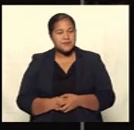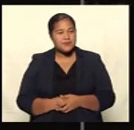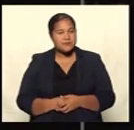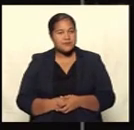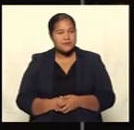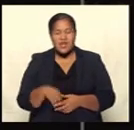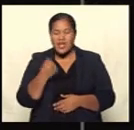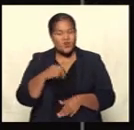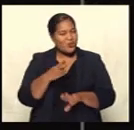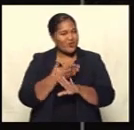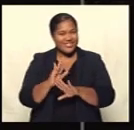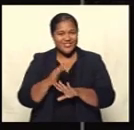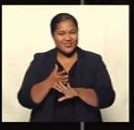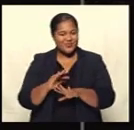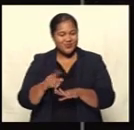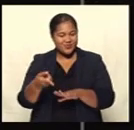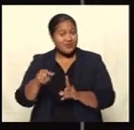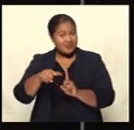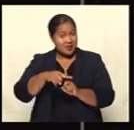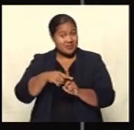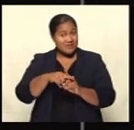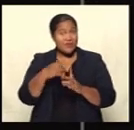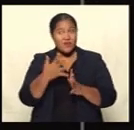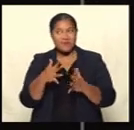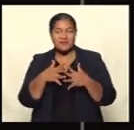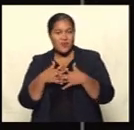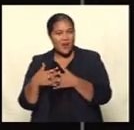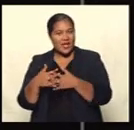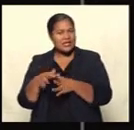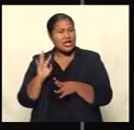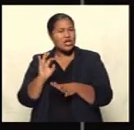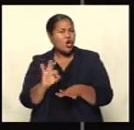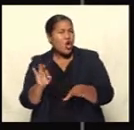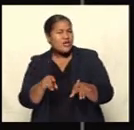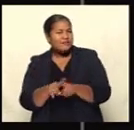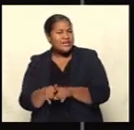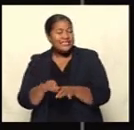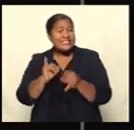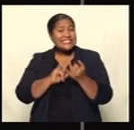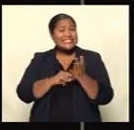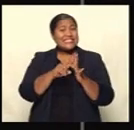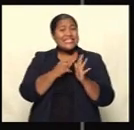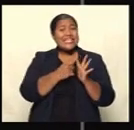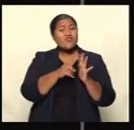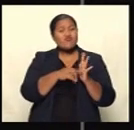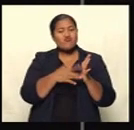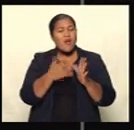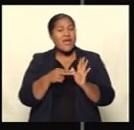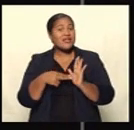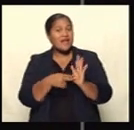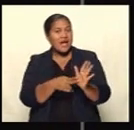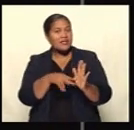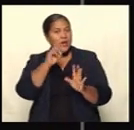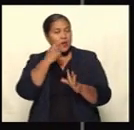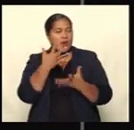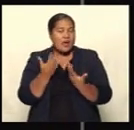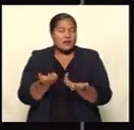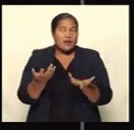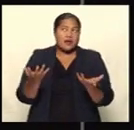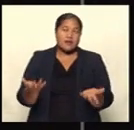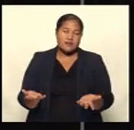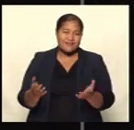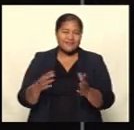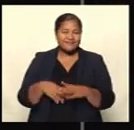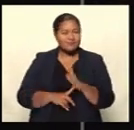new cases of COVID-19 in the Western Division does not mean Sikituru villagers in Nandi will let their guard down. Village